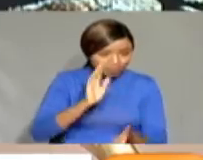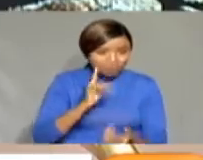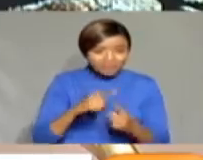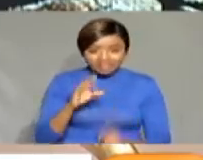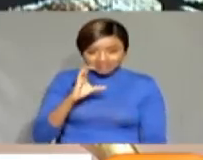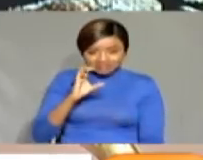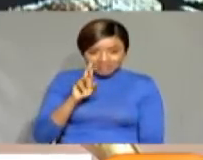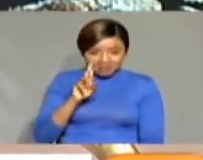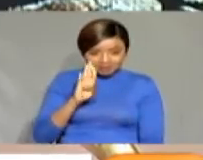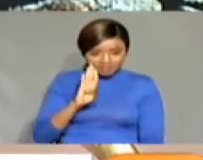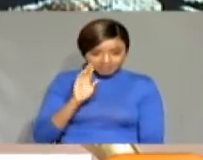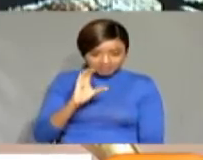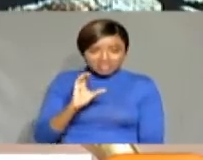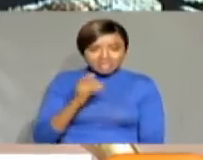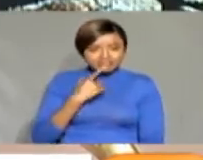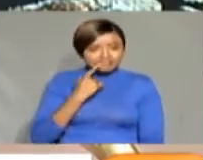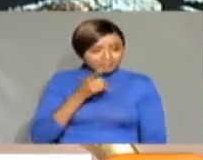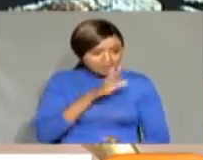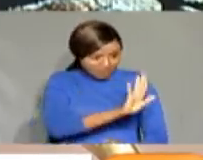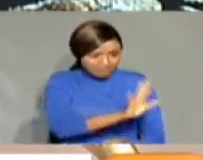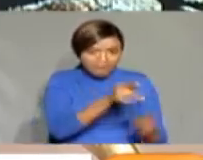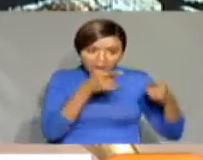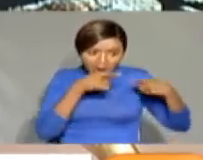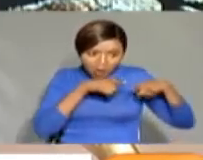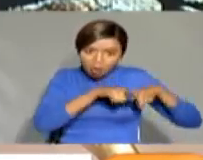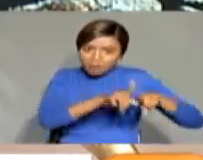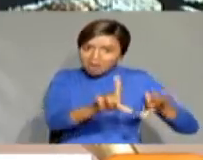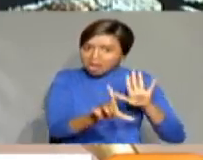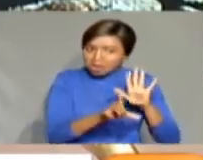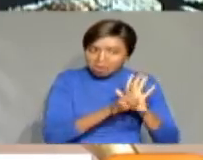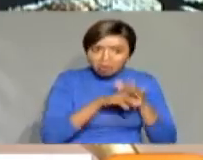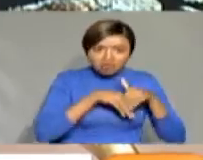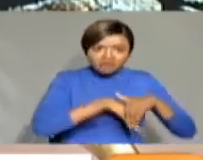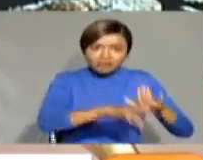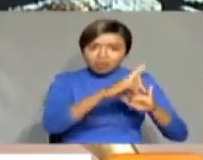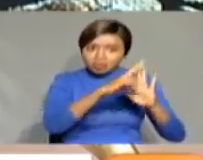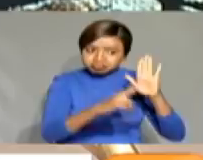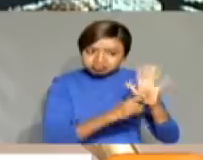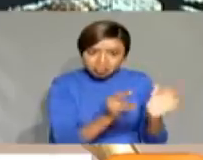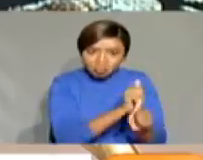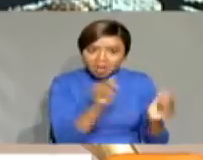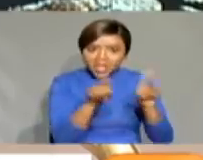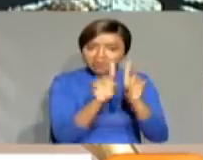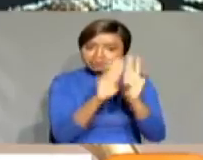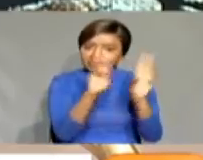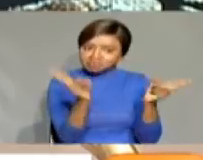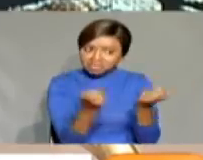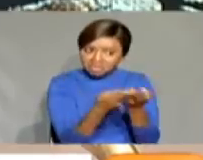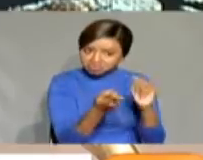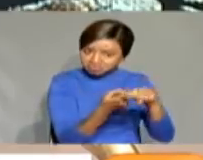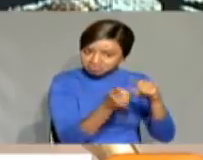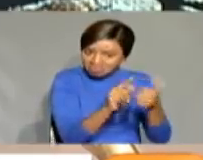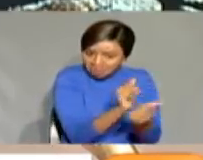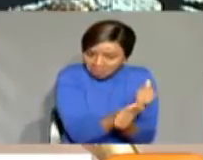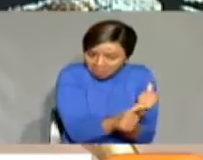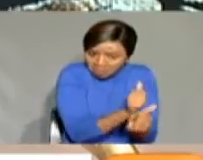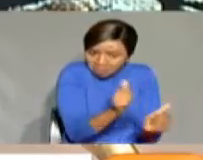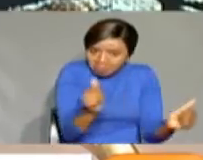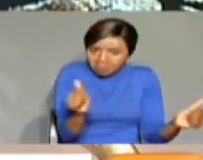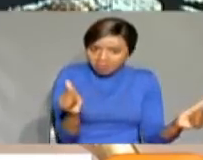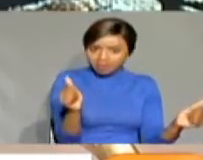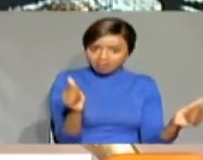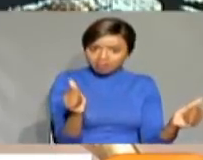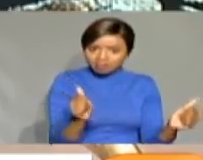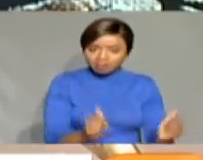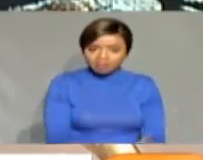CRBC says it is fully compliant with the laws and regulations and international standards pertaining to blasting and